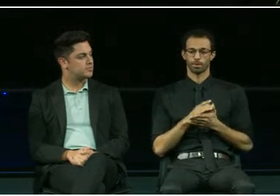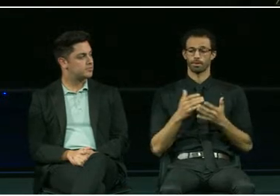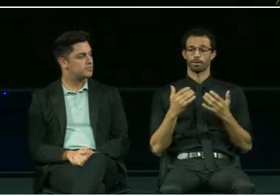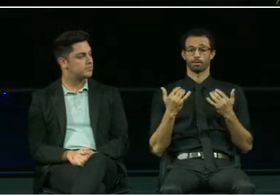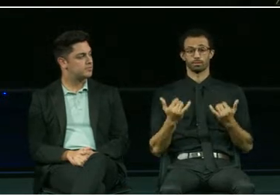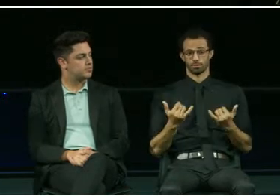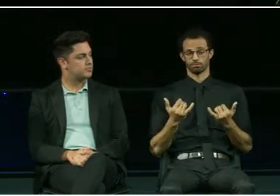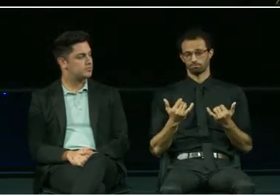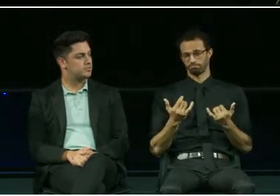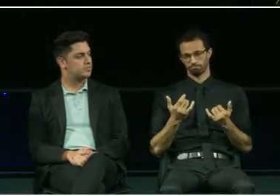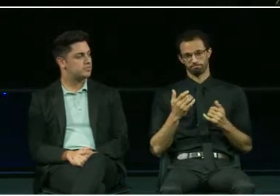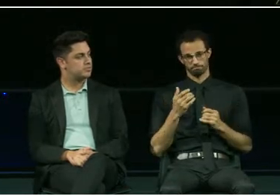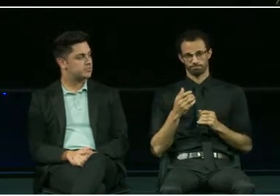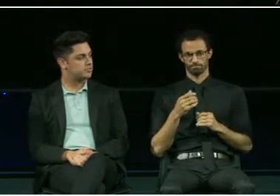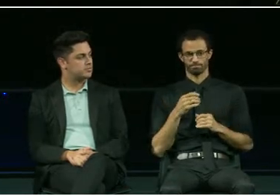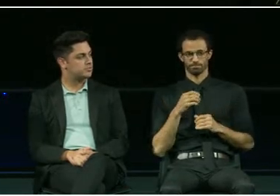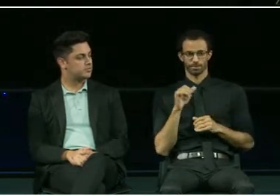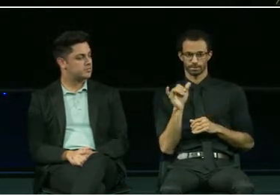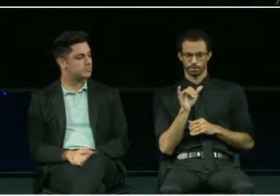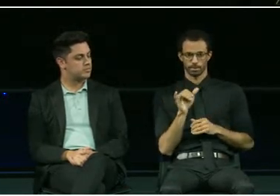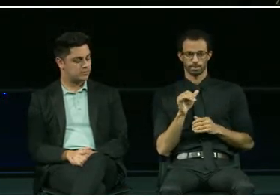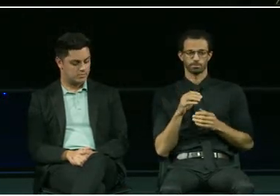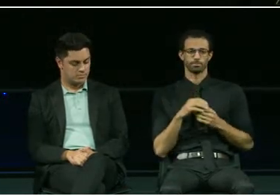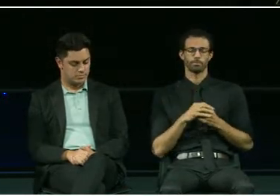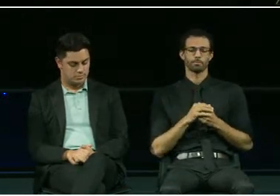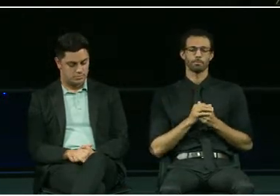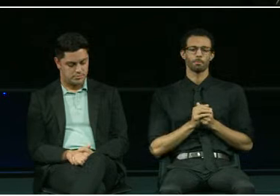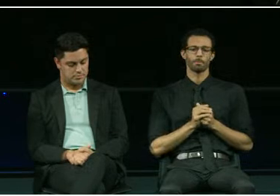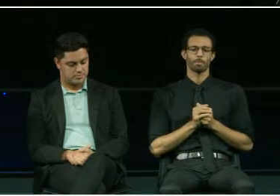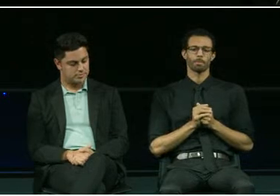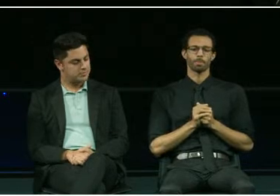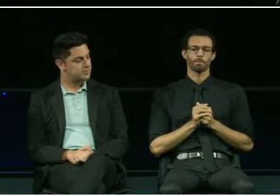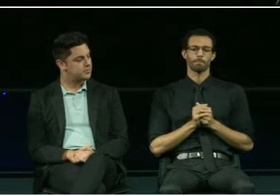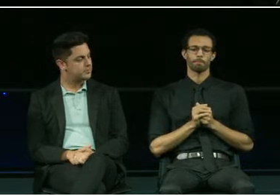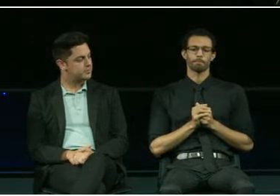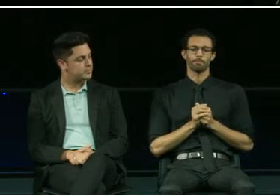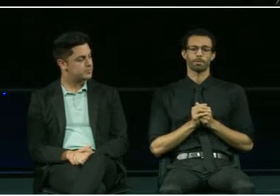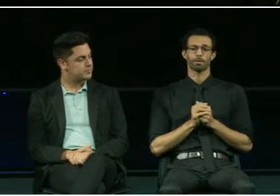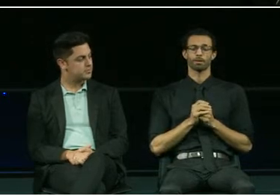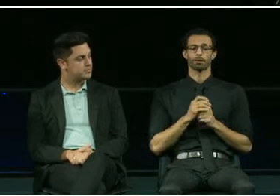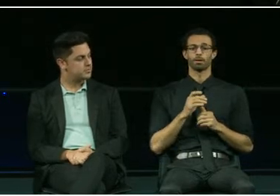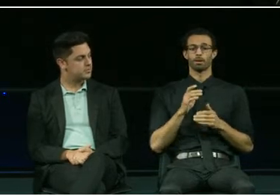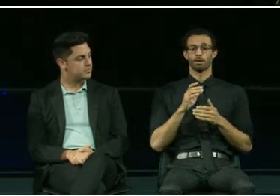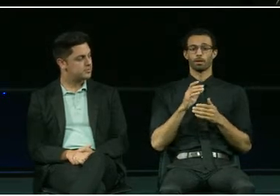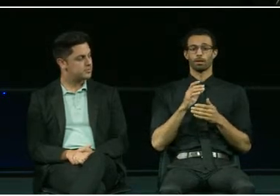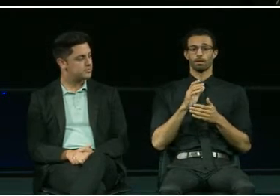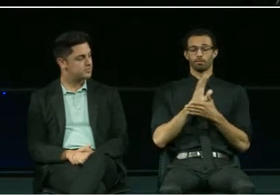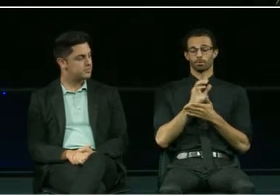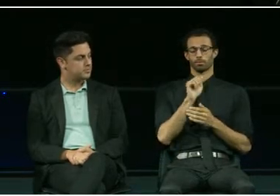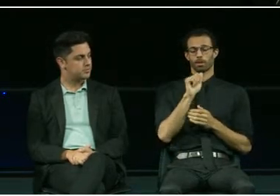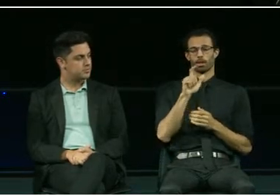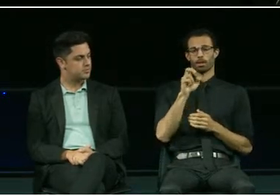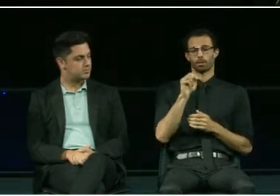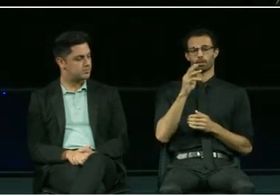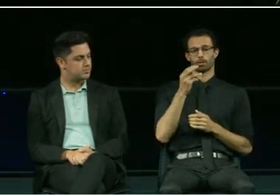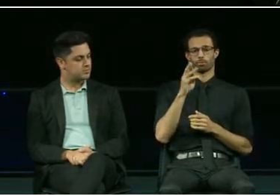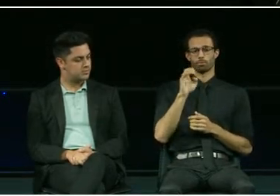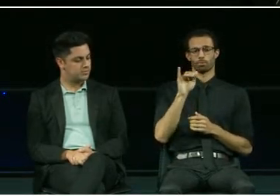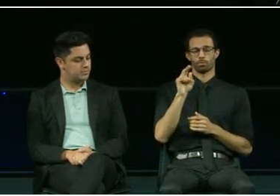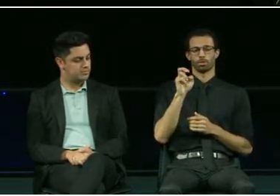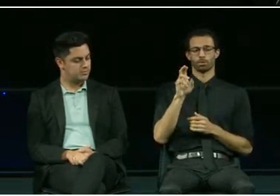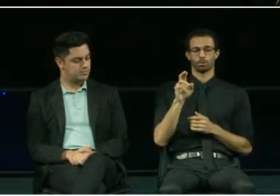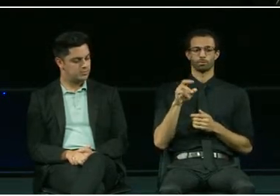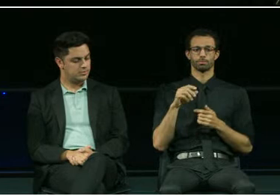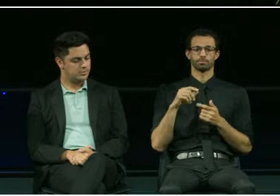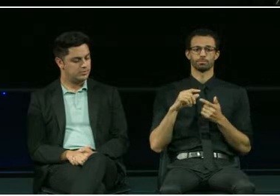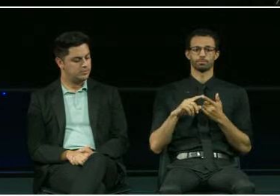being no exception. So in that realm, the films of Alan Berliner, Ross McElwee